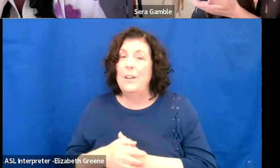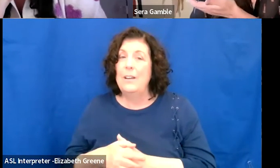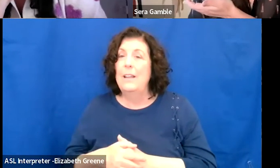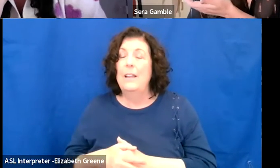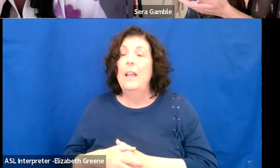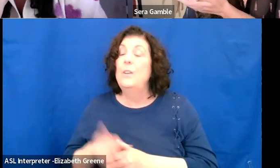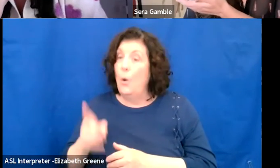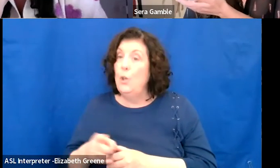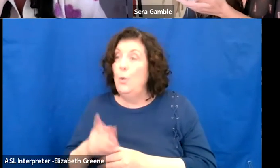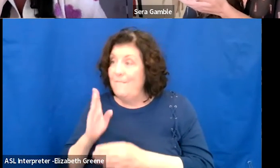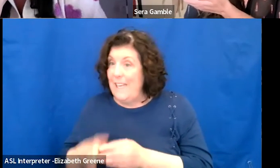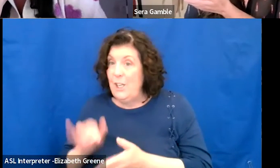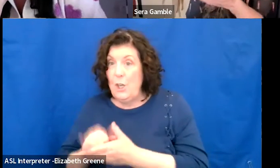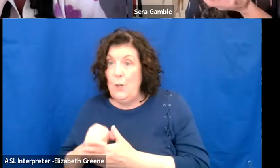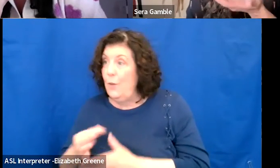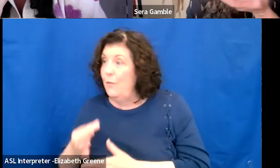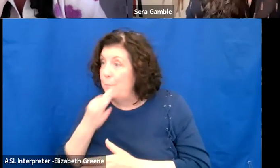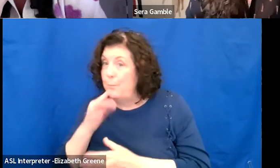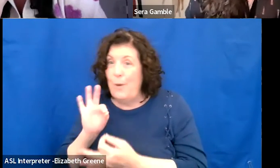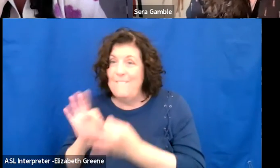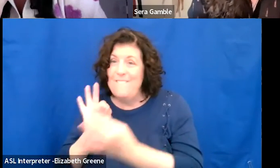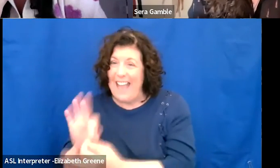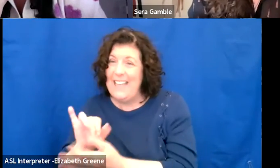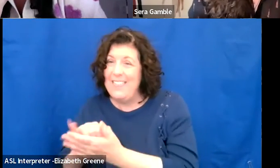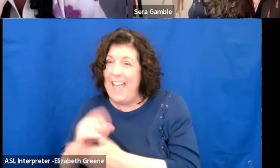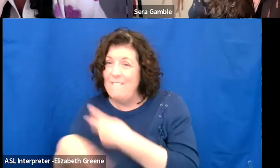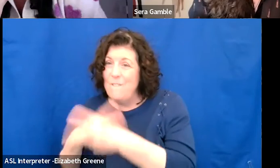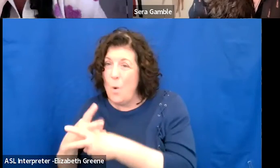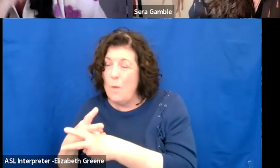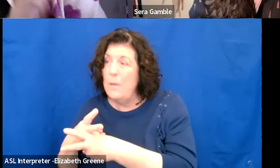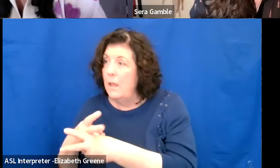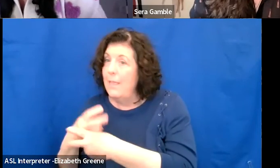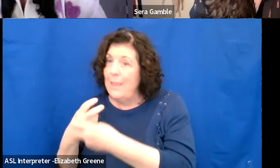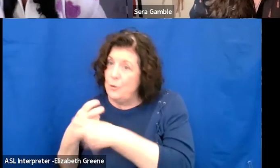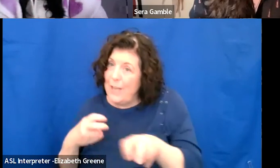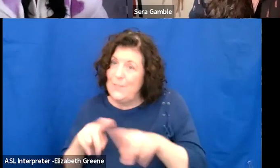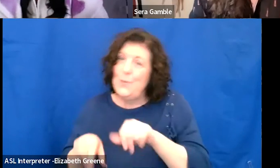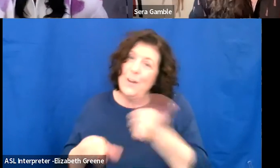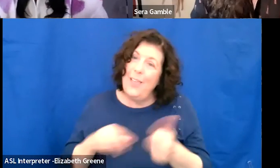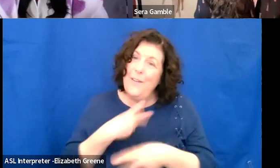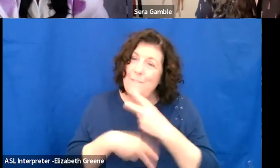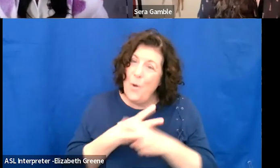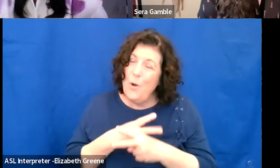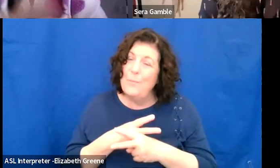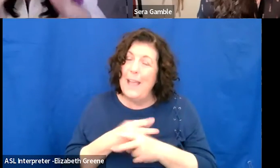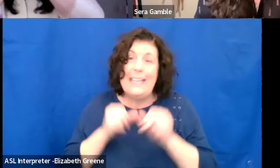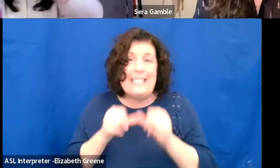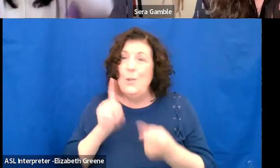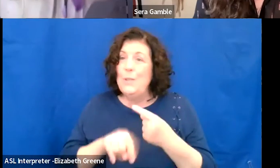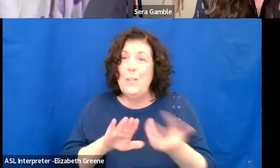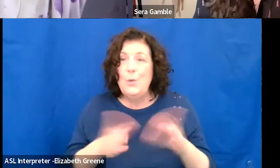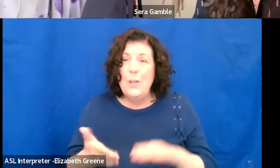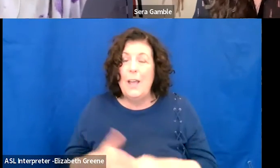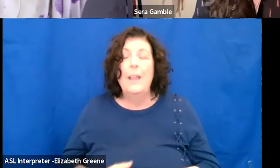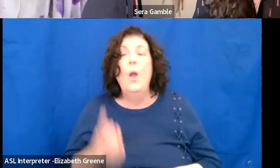that until you die. That's so good. So just, there's no such thing as, this is what's great about